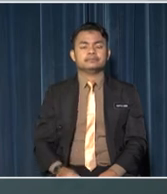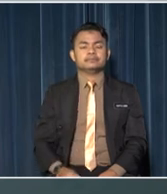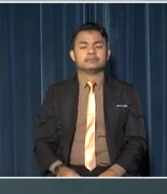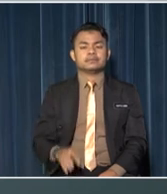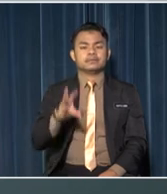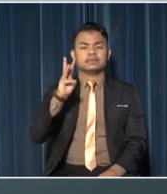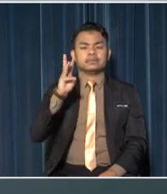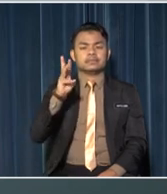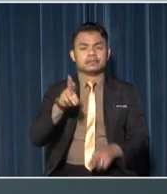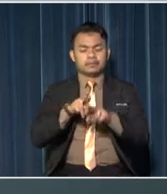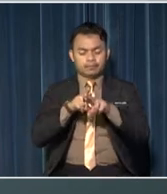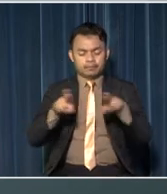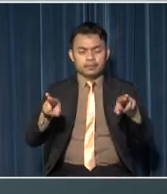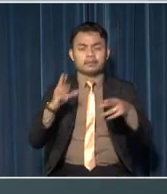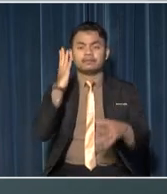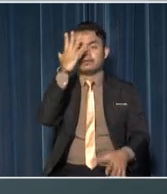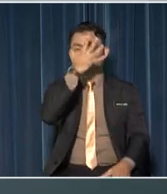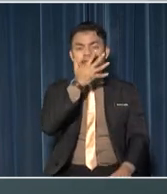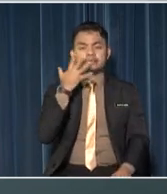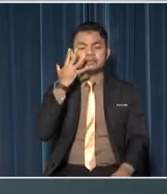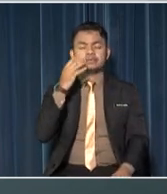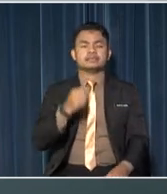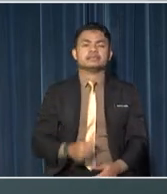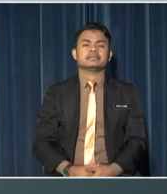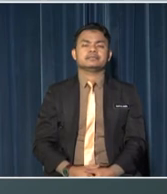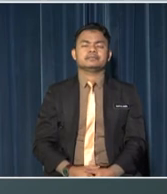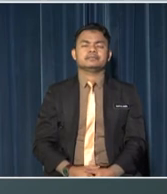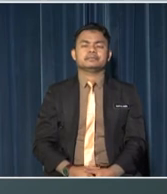6 flat faces.